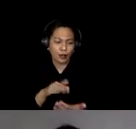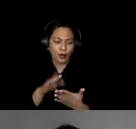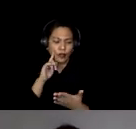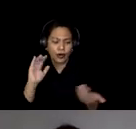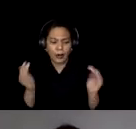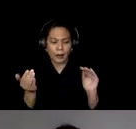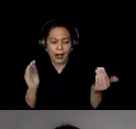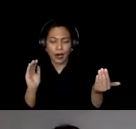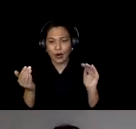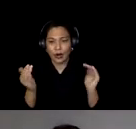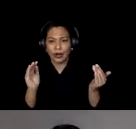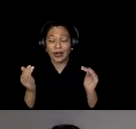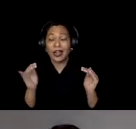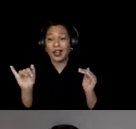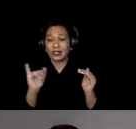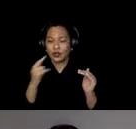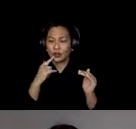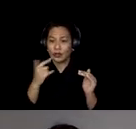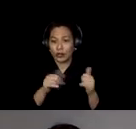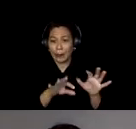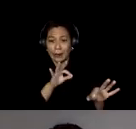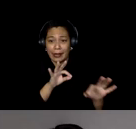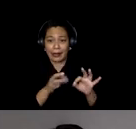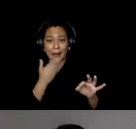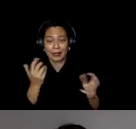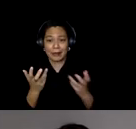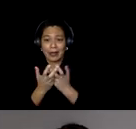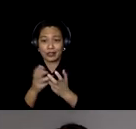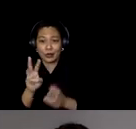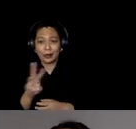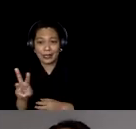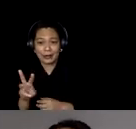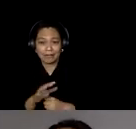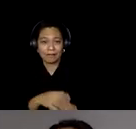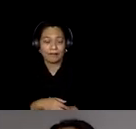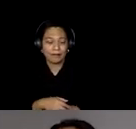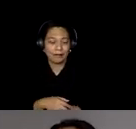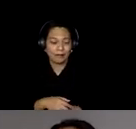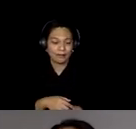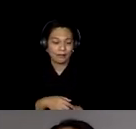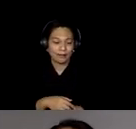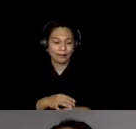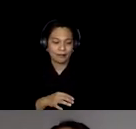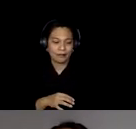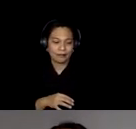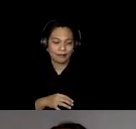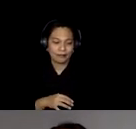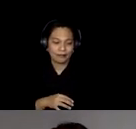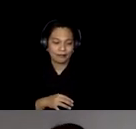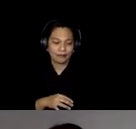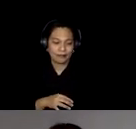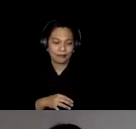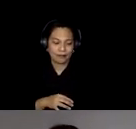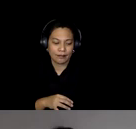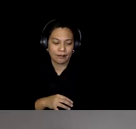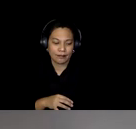out the ones that might be best for your site. So once you've gathered all of this information, and you'll do this for each